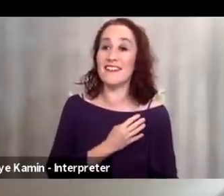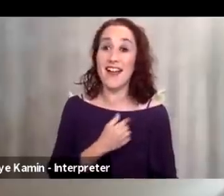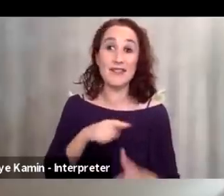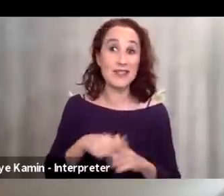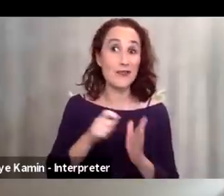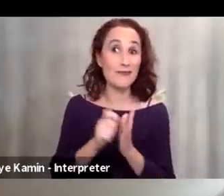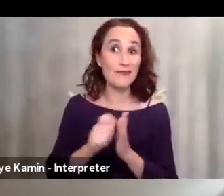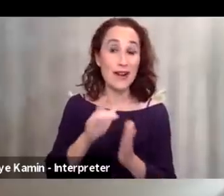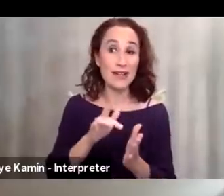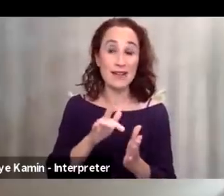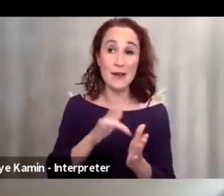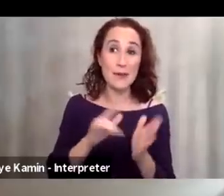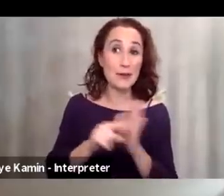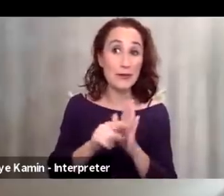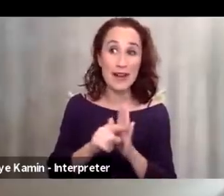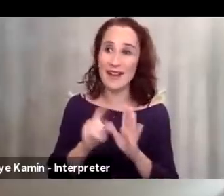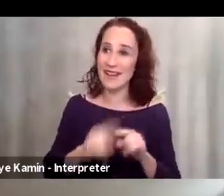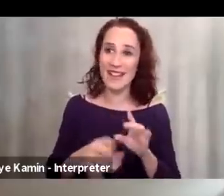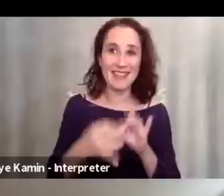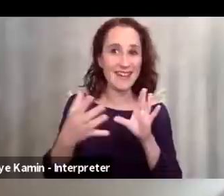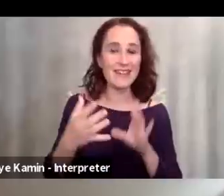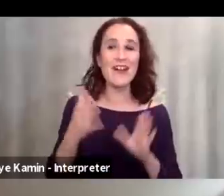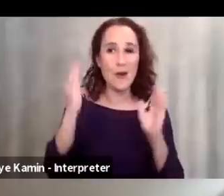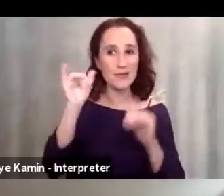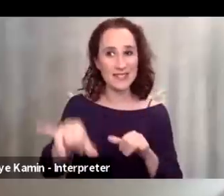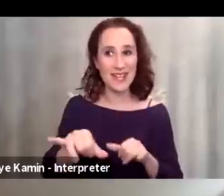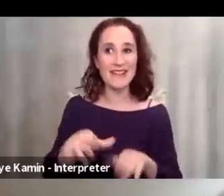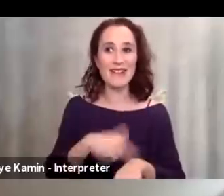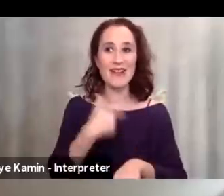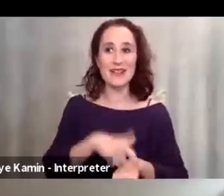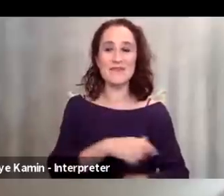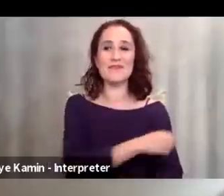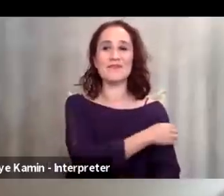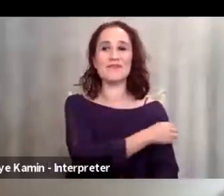writing middle grade. Like this is where I hope to be for a while.